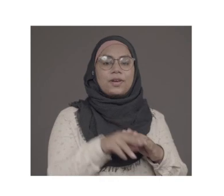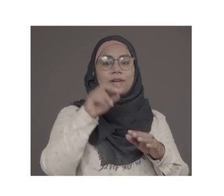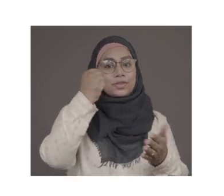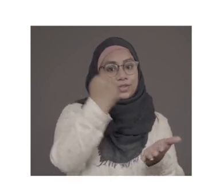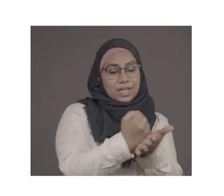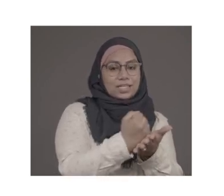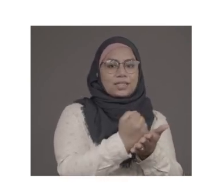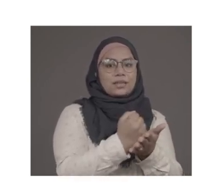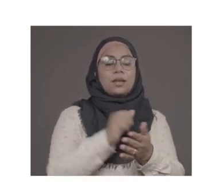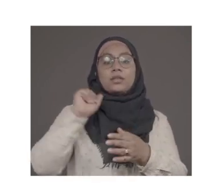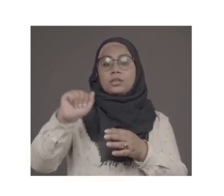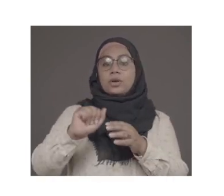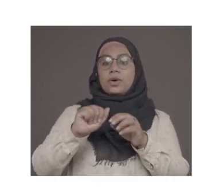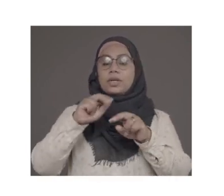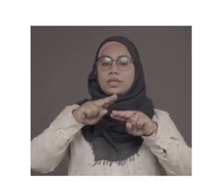faratuke maulumat furalava